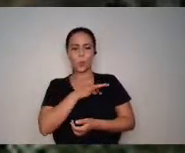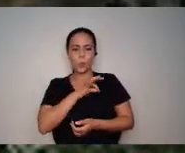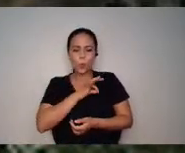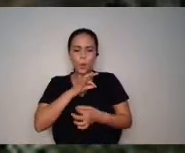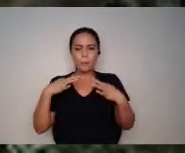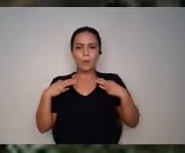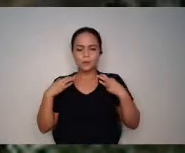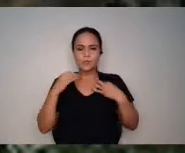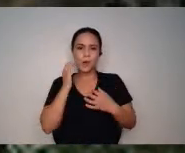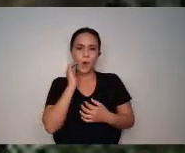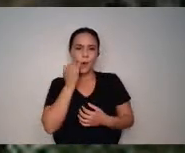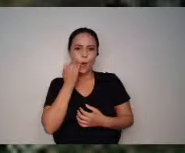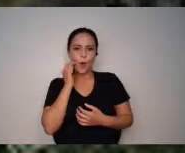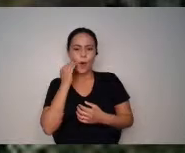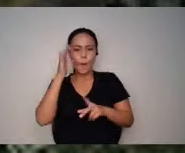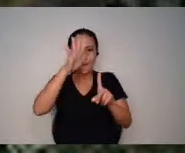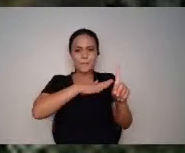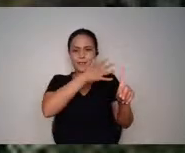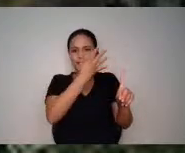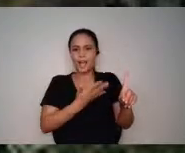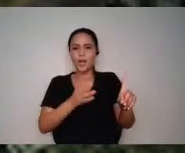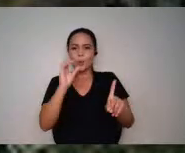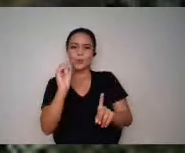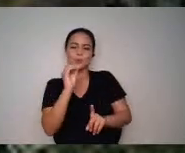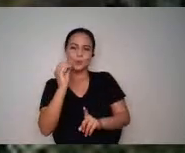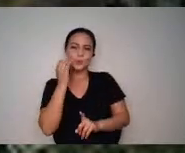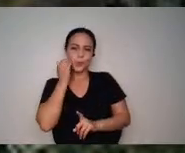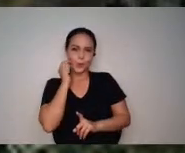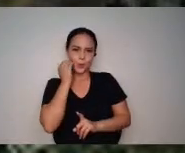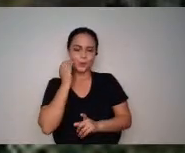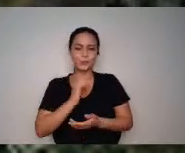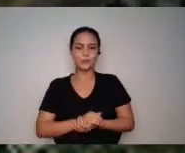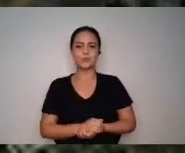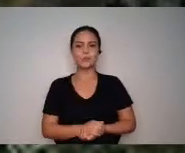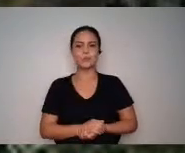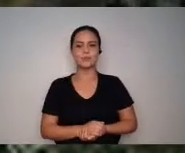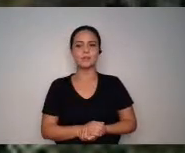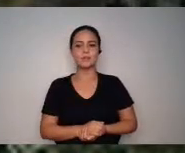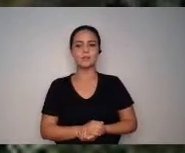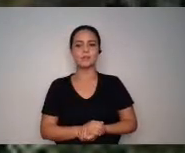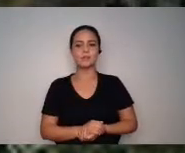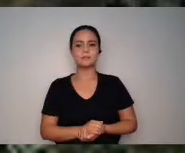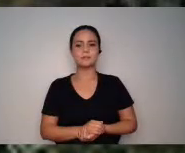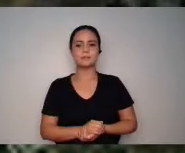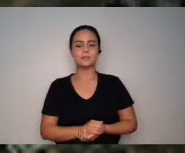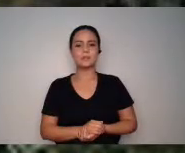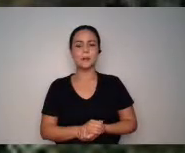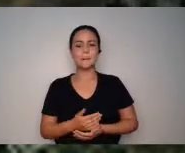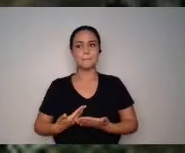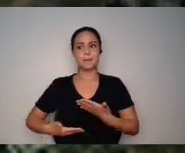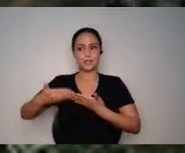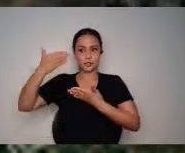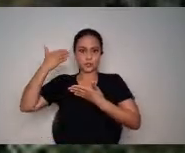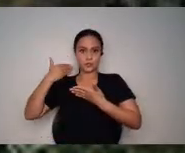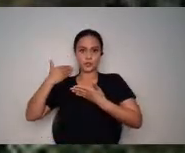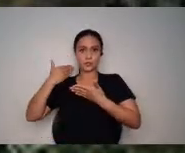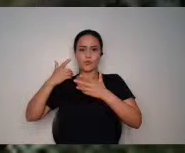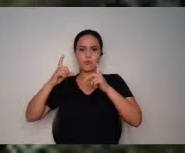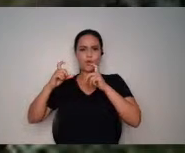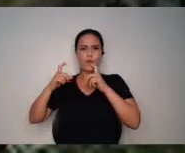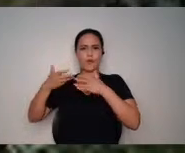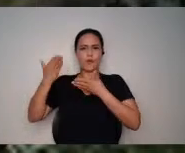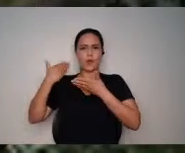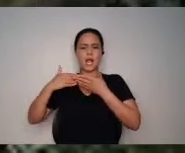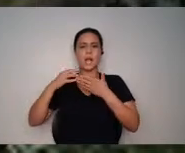hair, brown hair. I'm wearing a pink blouse as in honor of